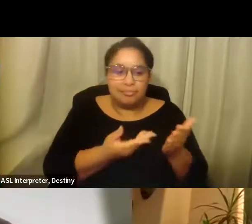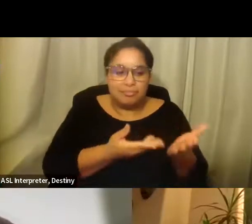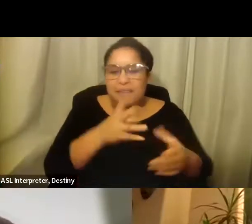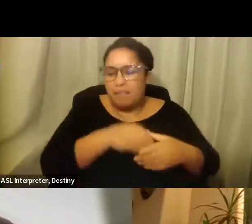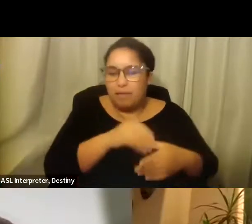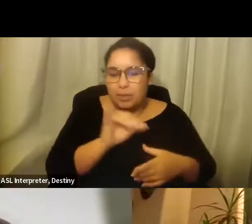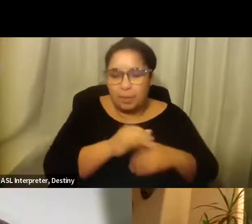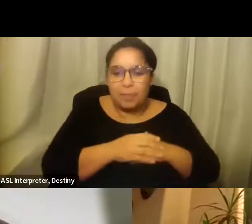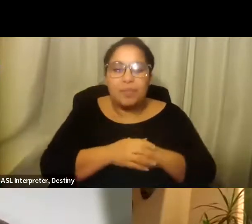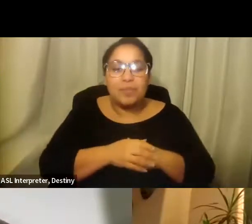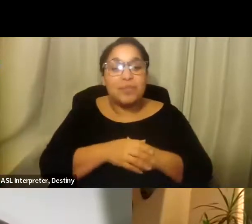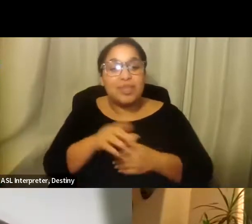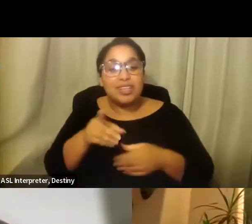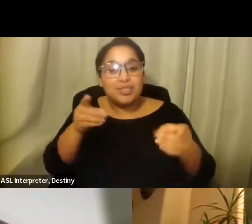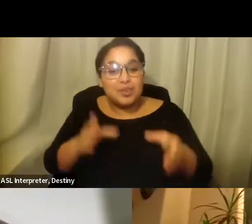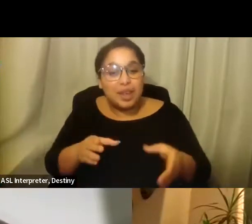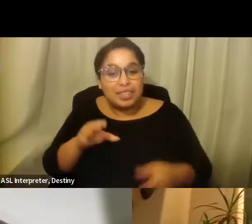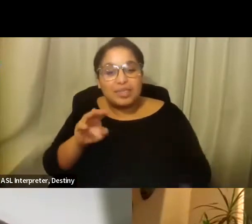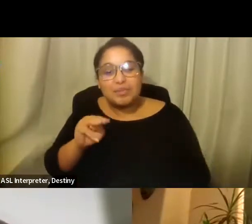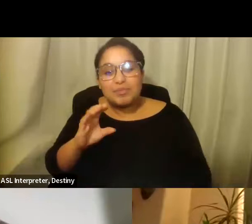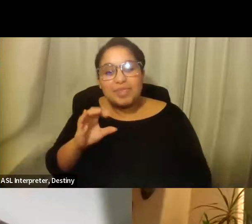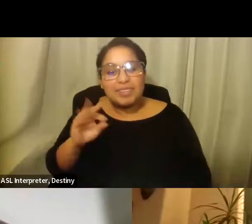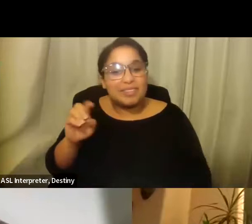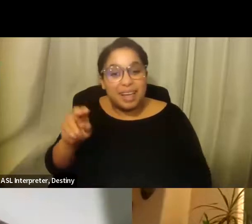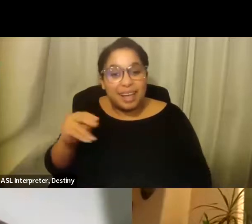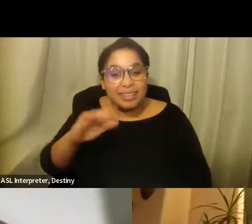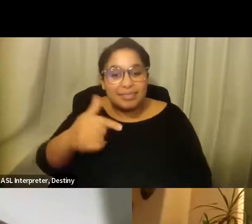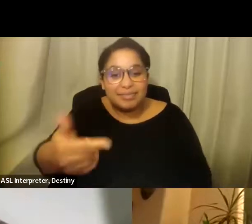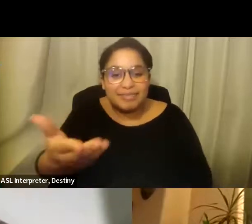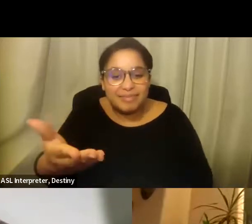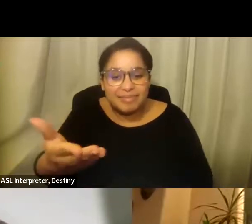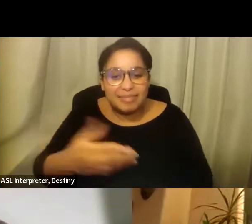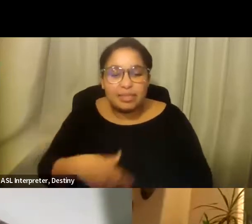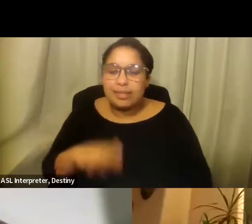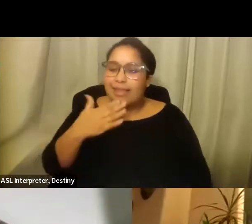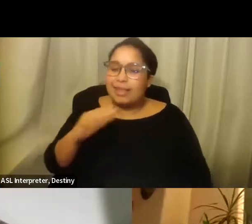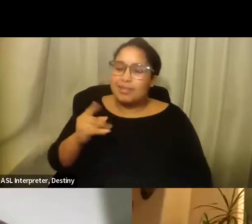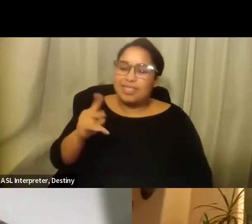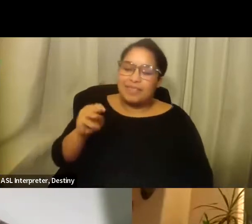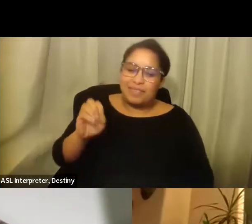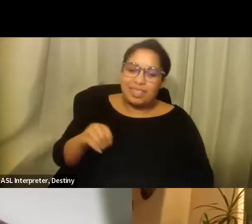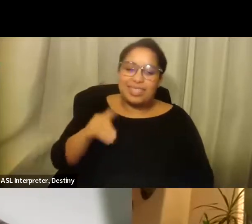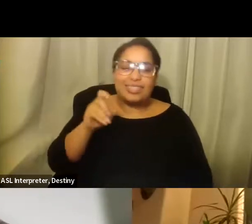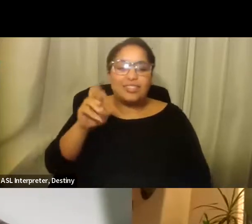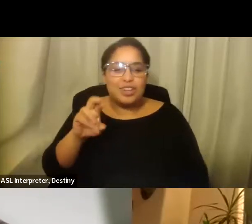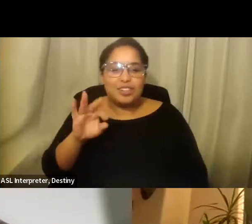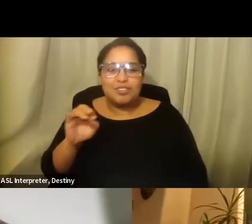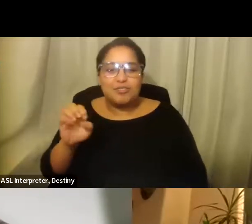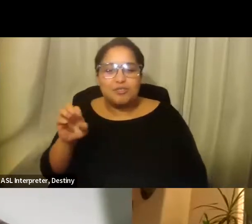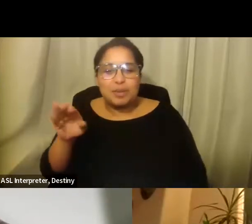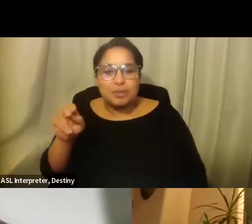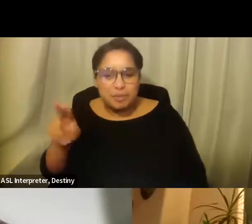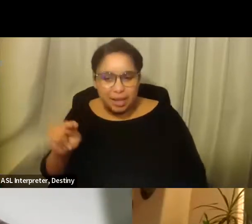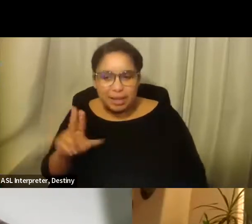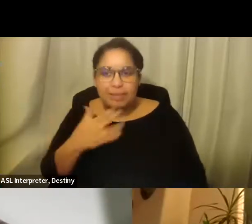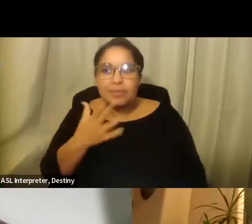Okay, Director McFadden, I'll turn it over to you. Thank you. And thank you, Stephanie and Dr. Freeman. I